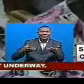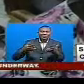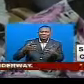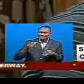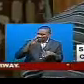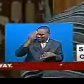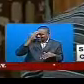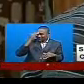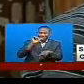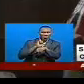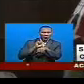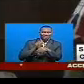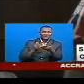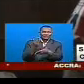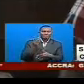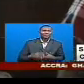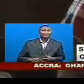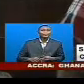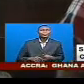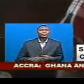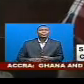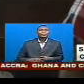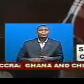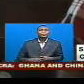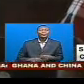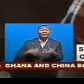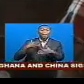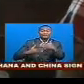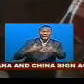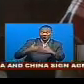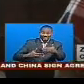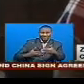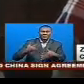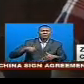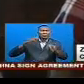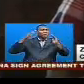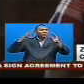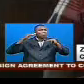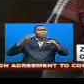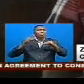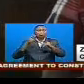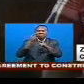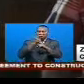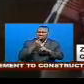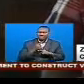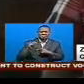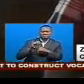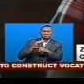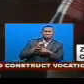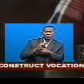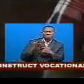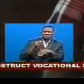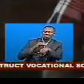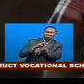on top of their duties. It's a process, and we hope that through periodic training, through sensitization,